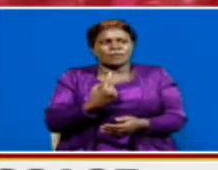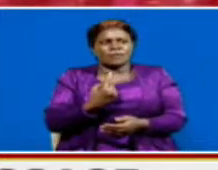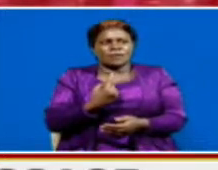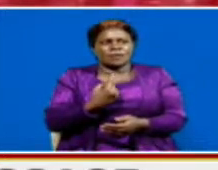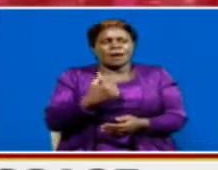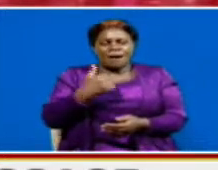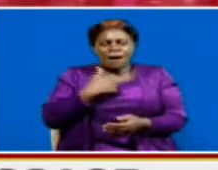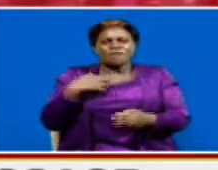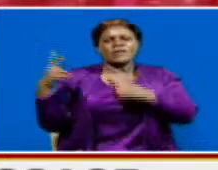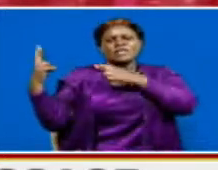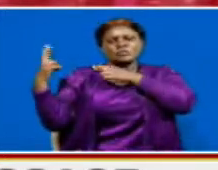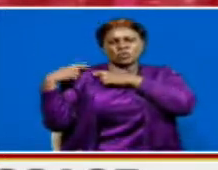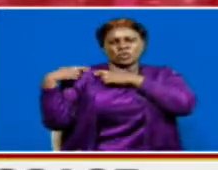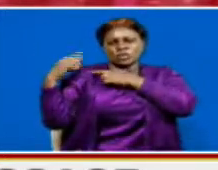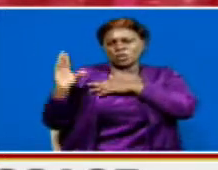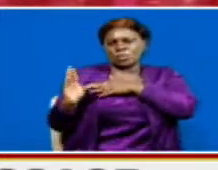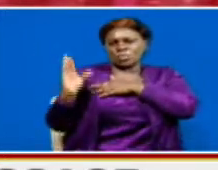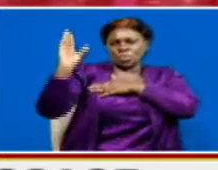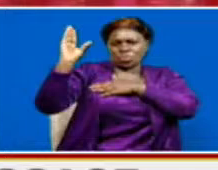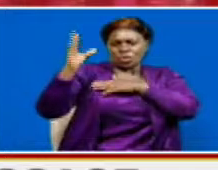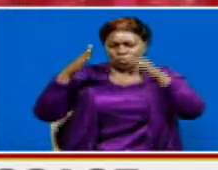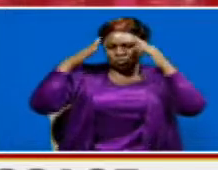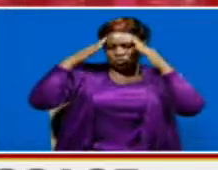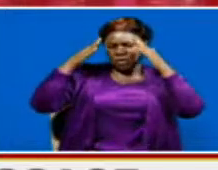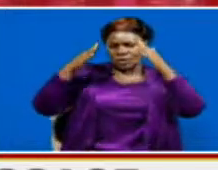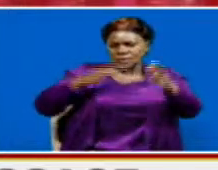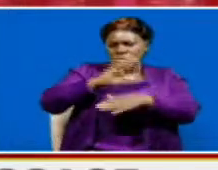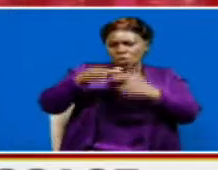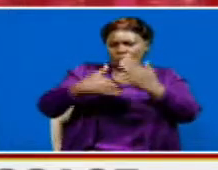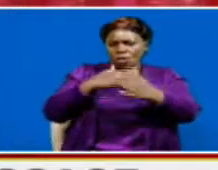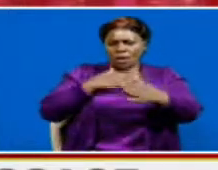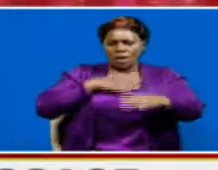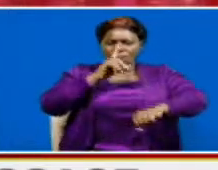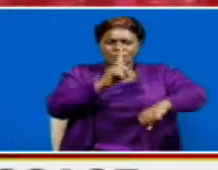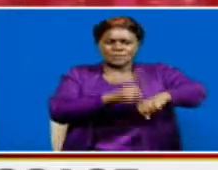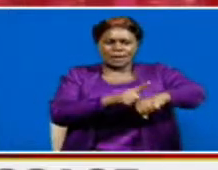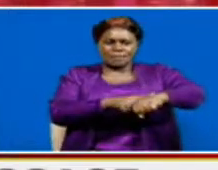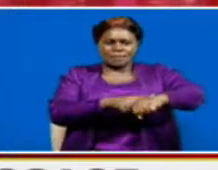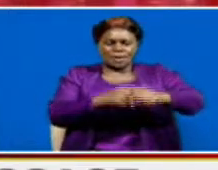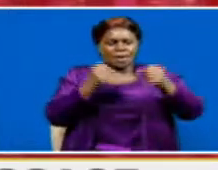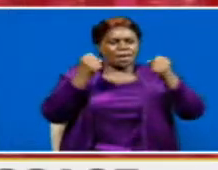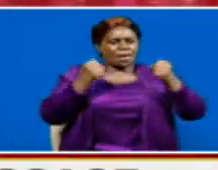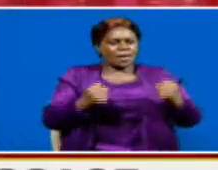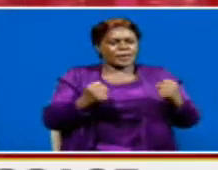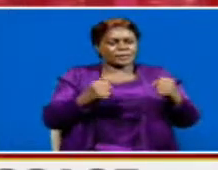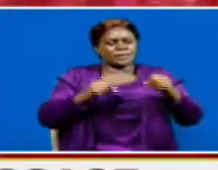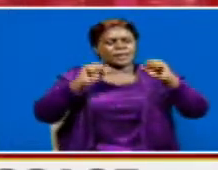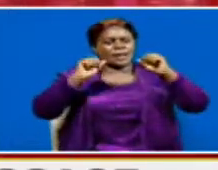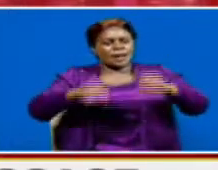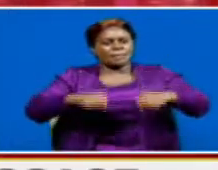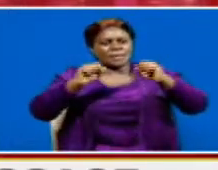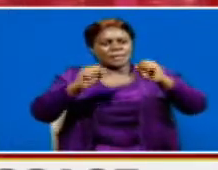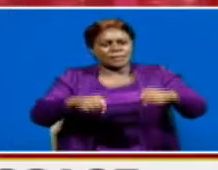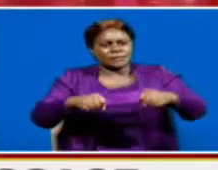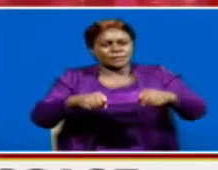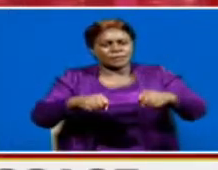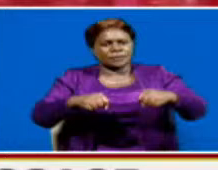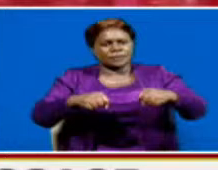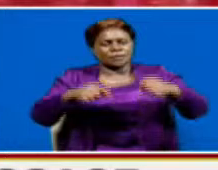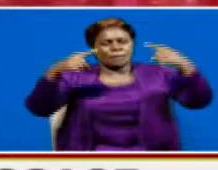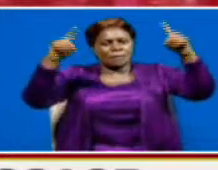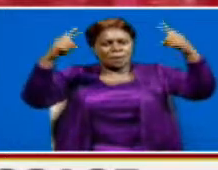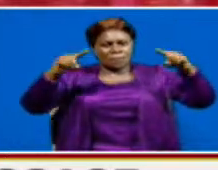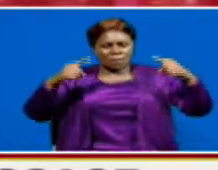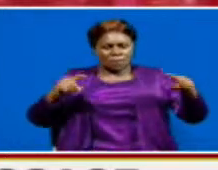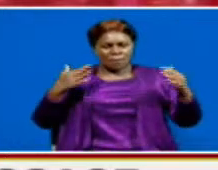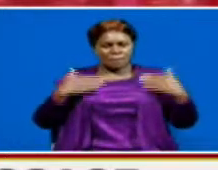solemn obligation to dedicate all our time, energy, and abilities to the advancement